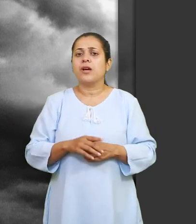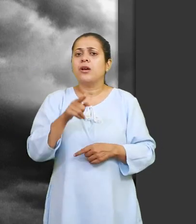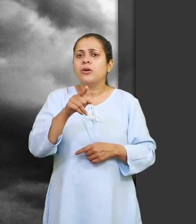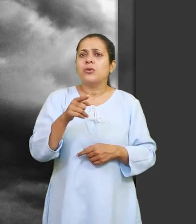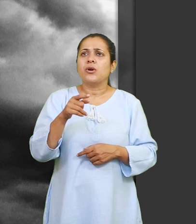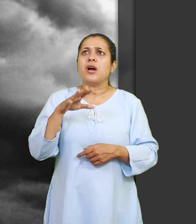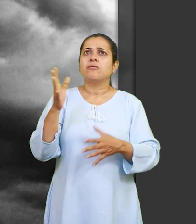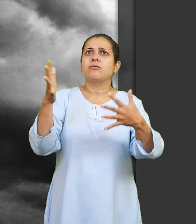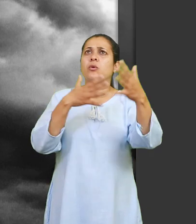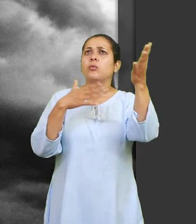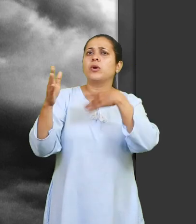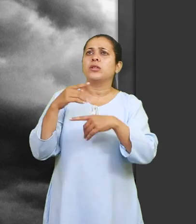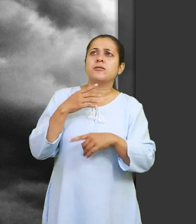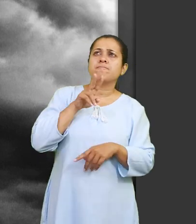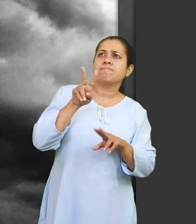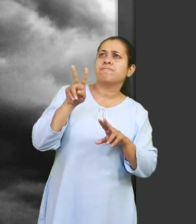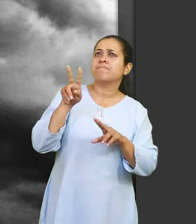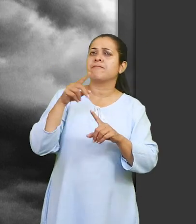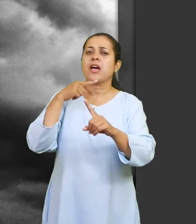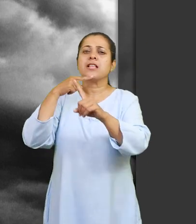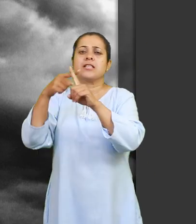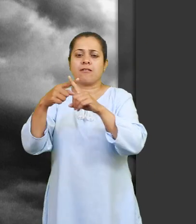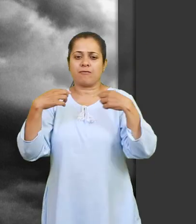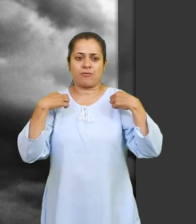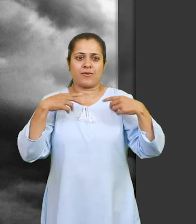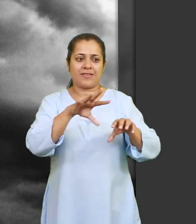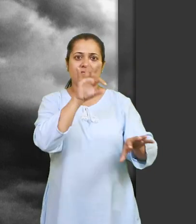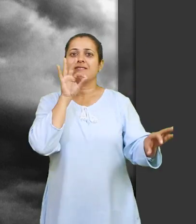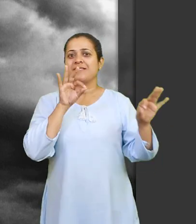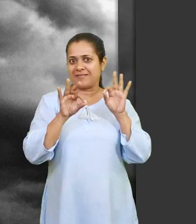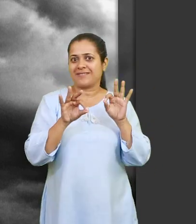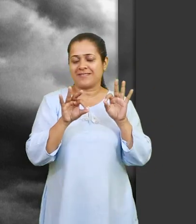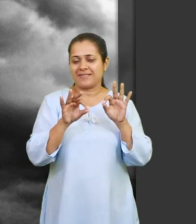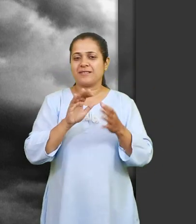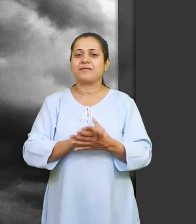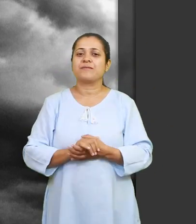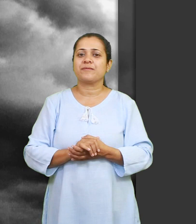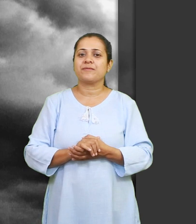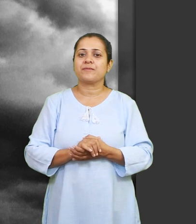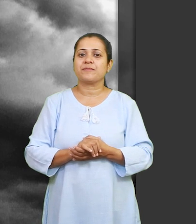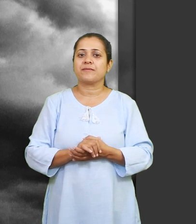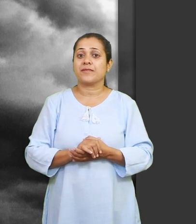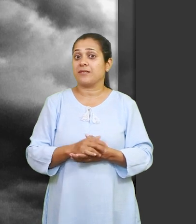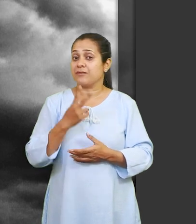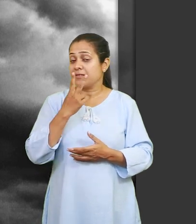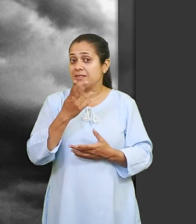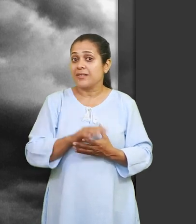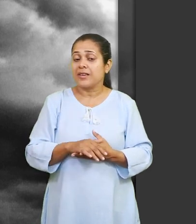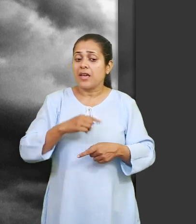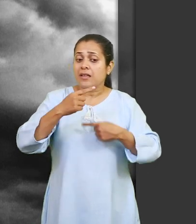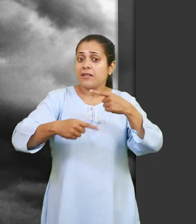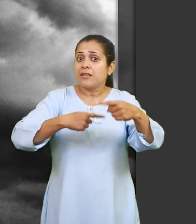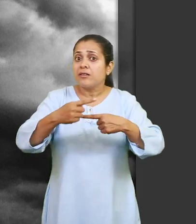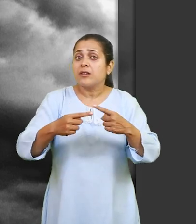will choose a particular attire based on how the weather is. So our